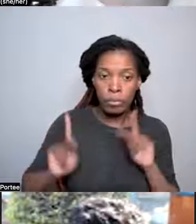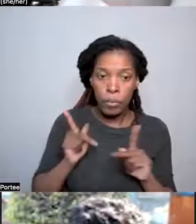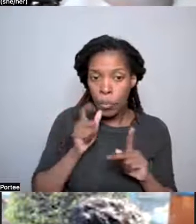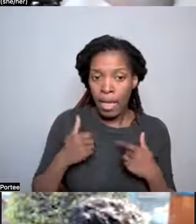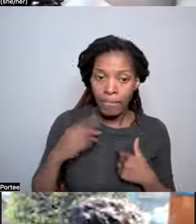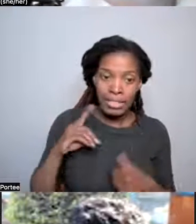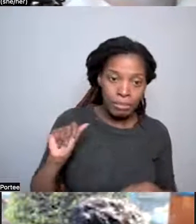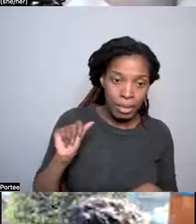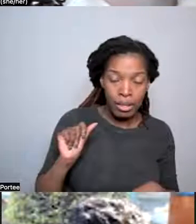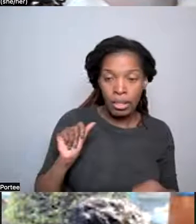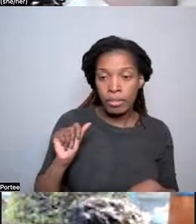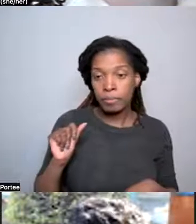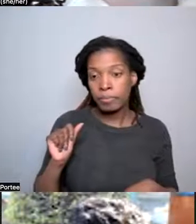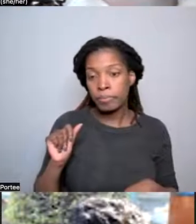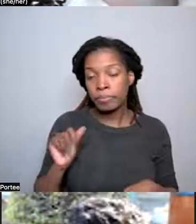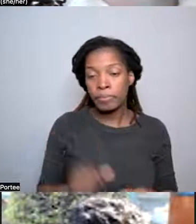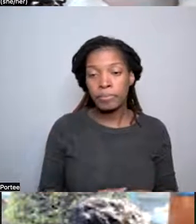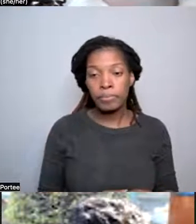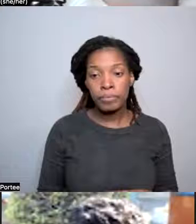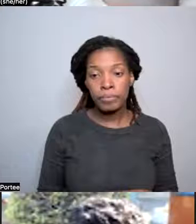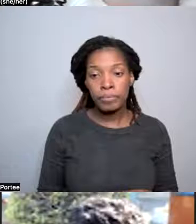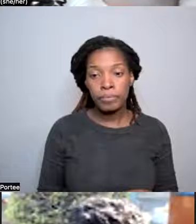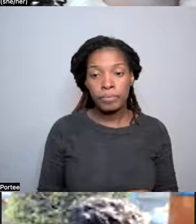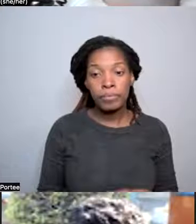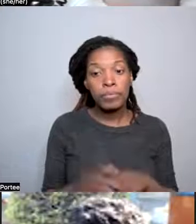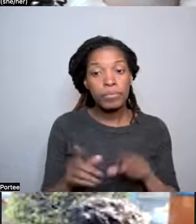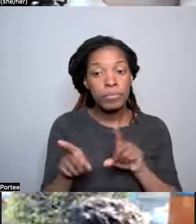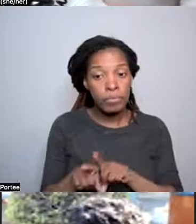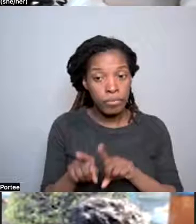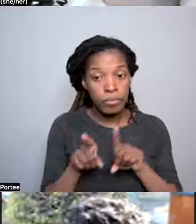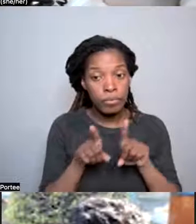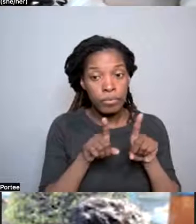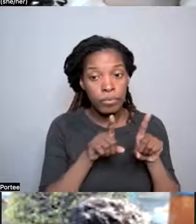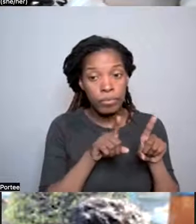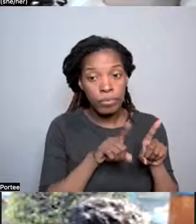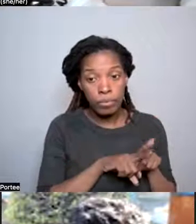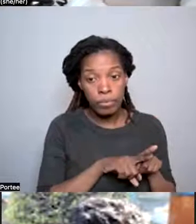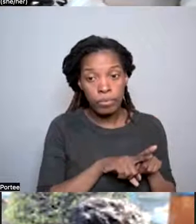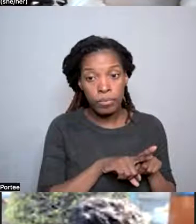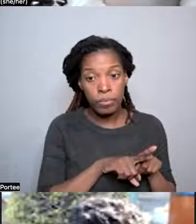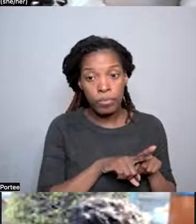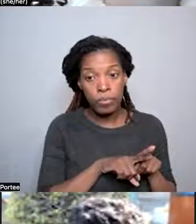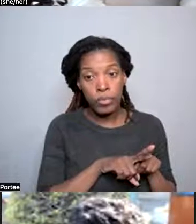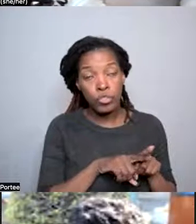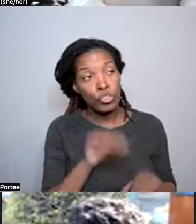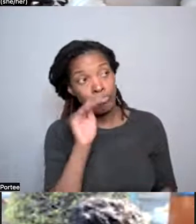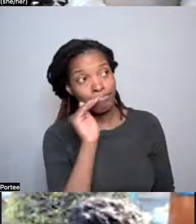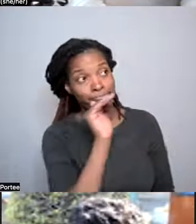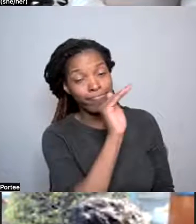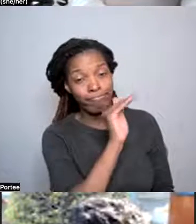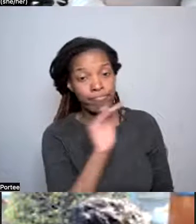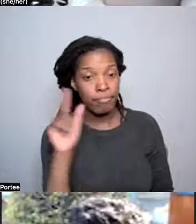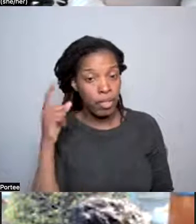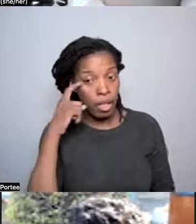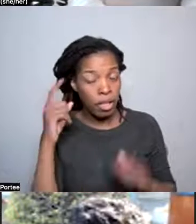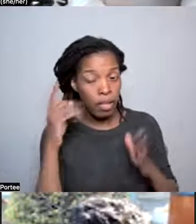matters, and also to incite the government